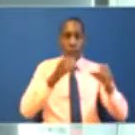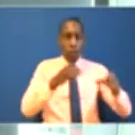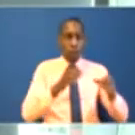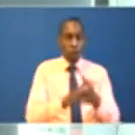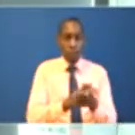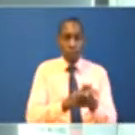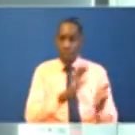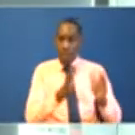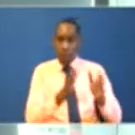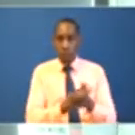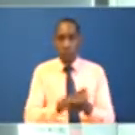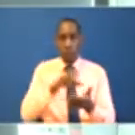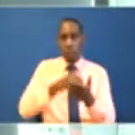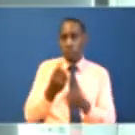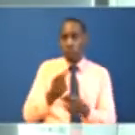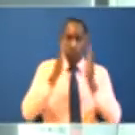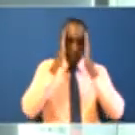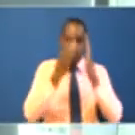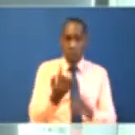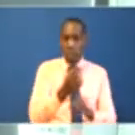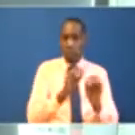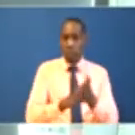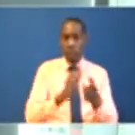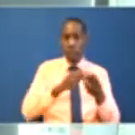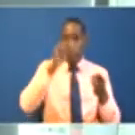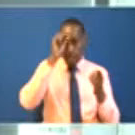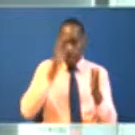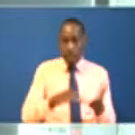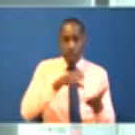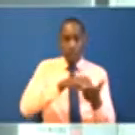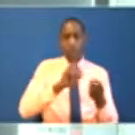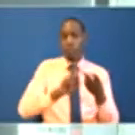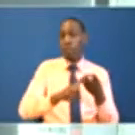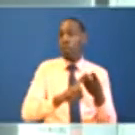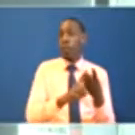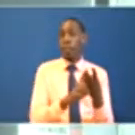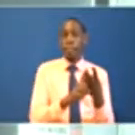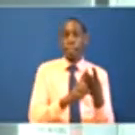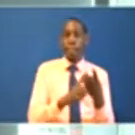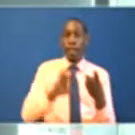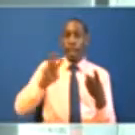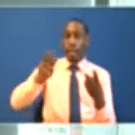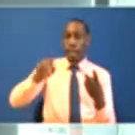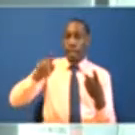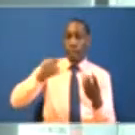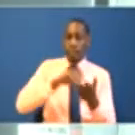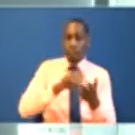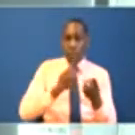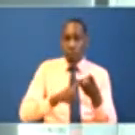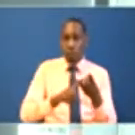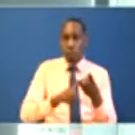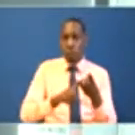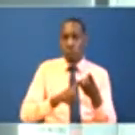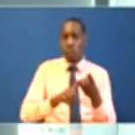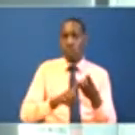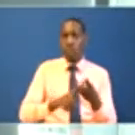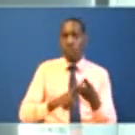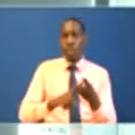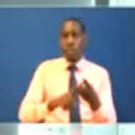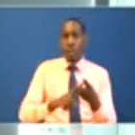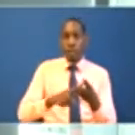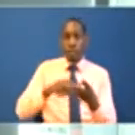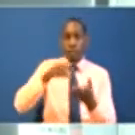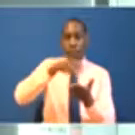there it's not just one seat we are looking at there is the governor there is also the mp there is also important seat of the